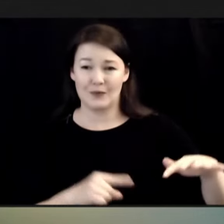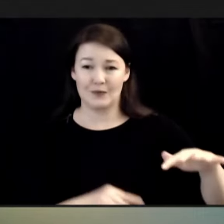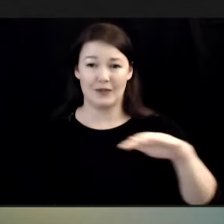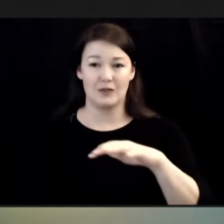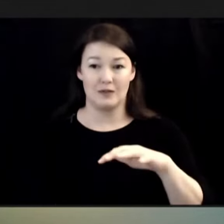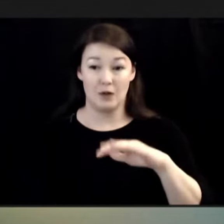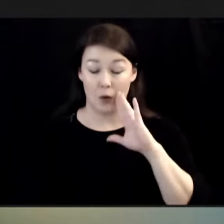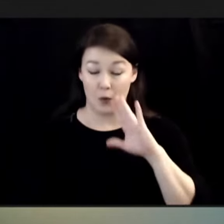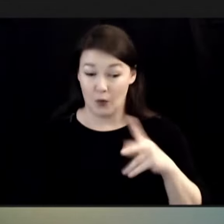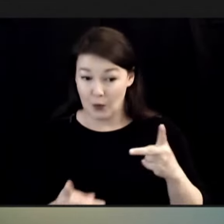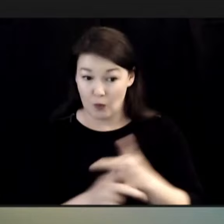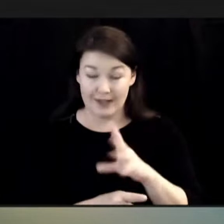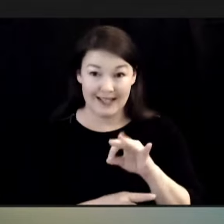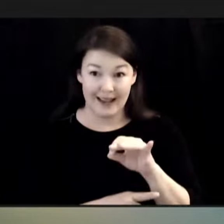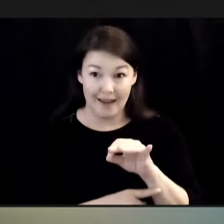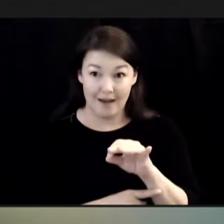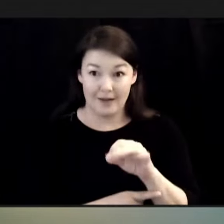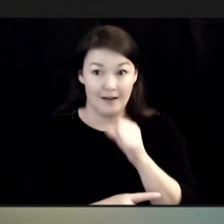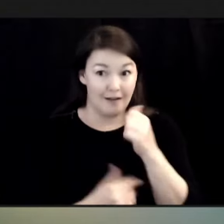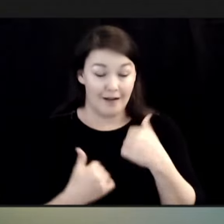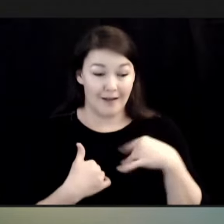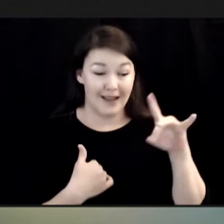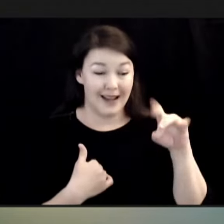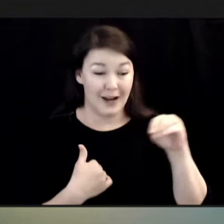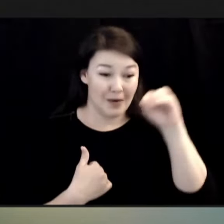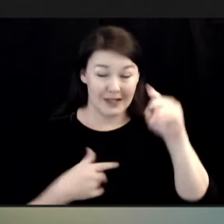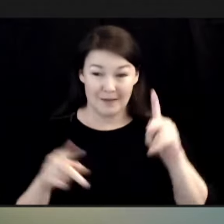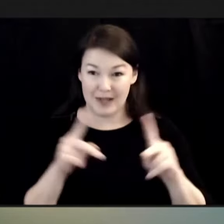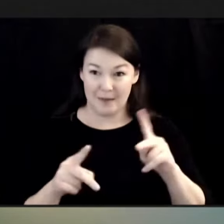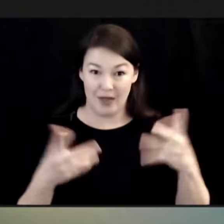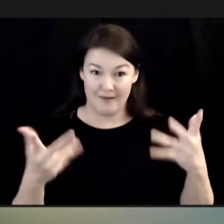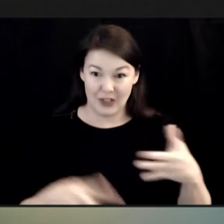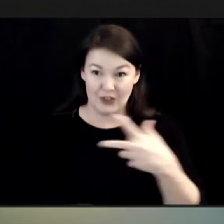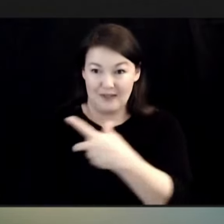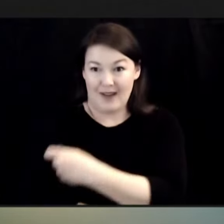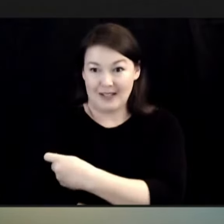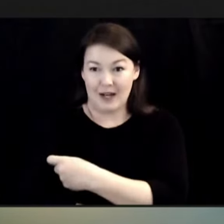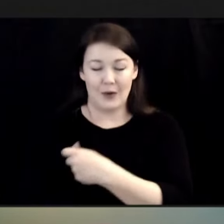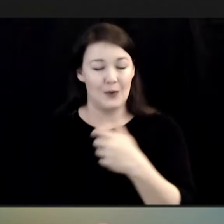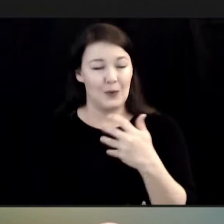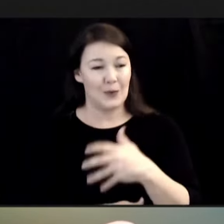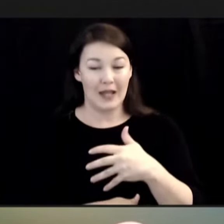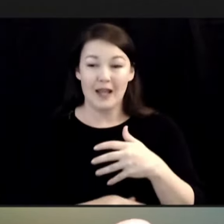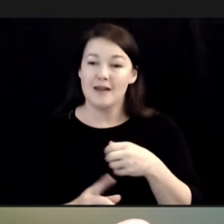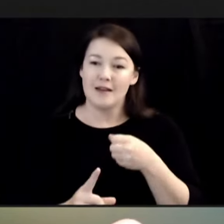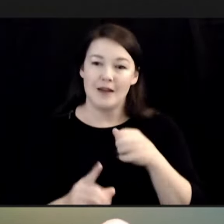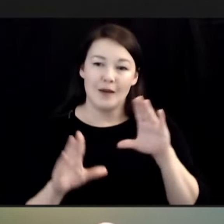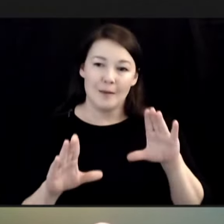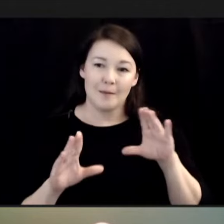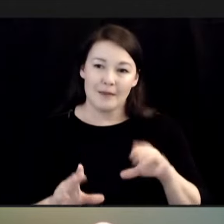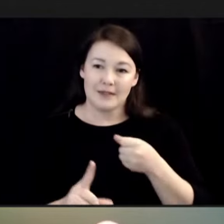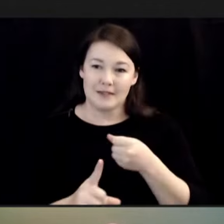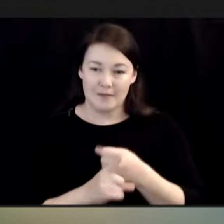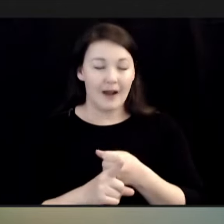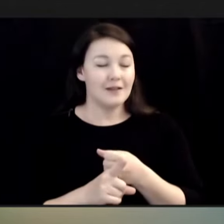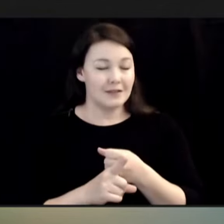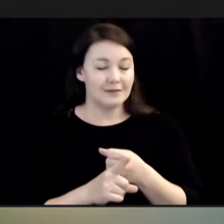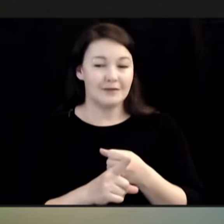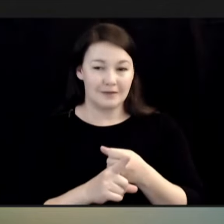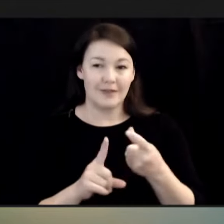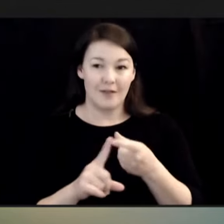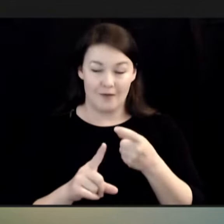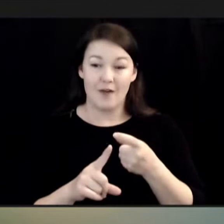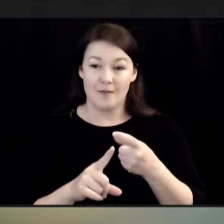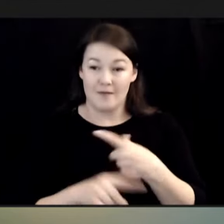would be worse if we didn't have 80% vaccinated, and we're going to get into the amazing impact that the vaccination is having,